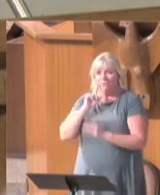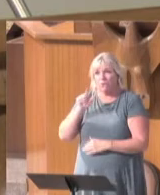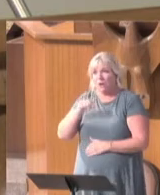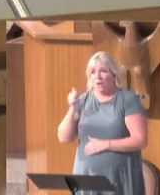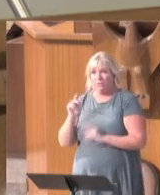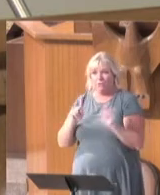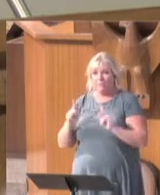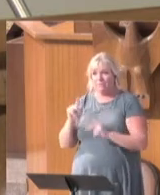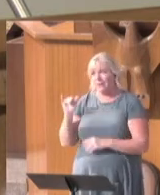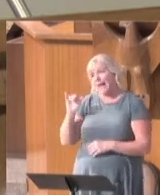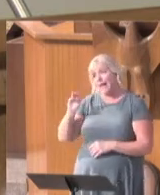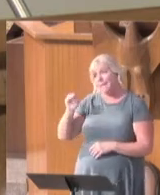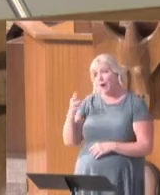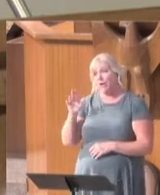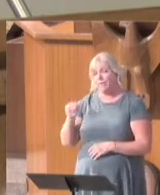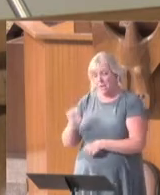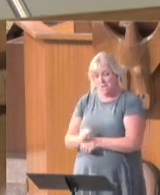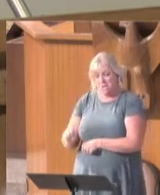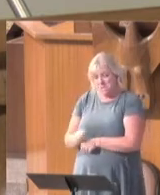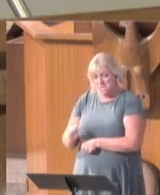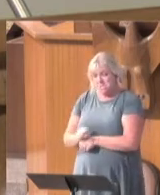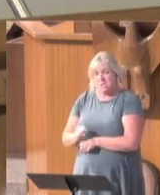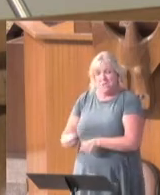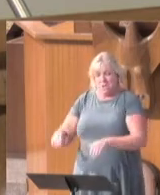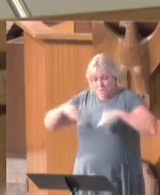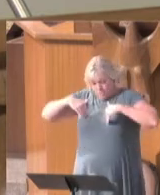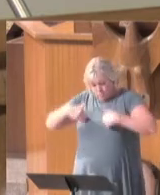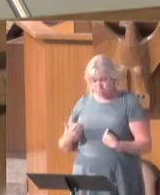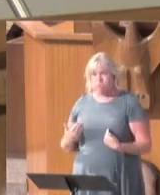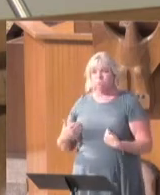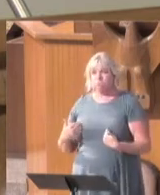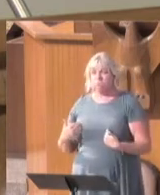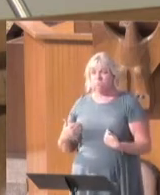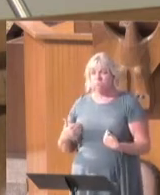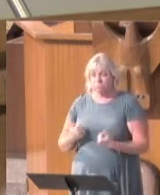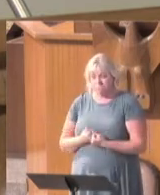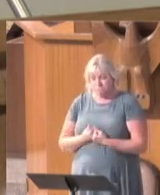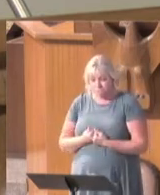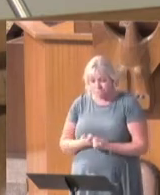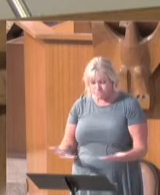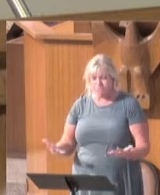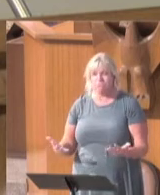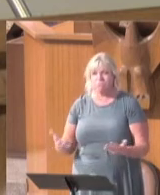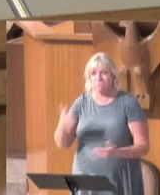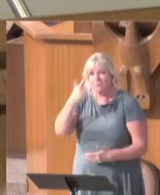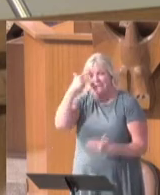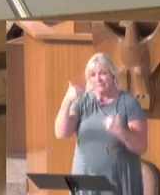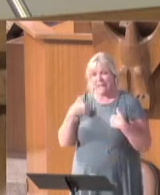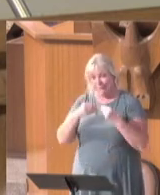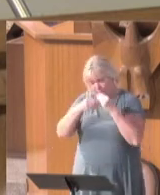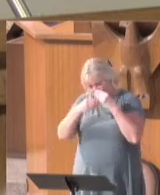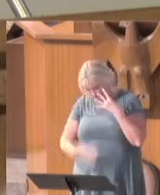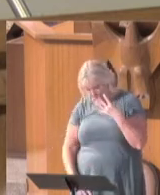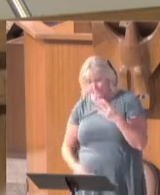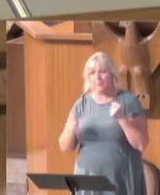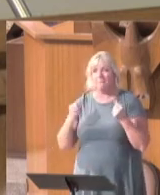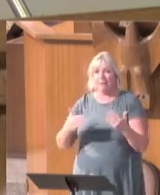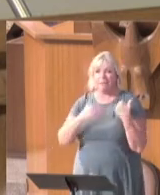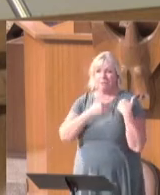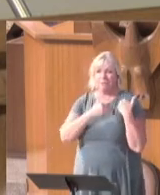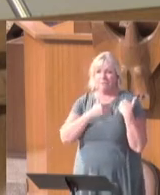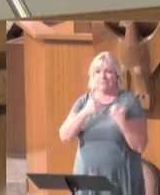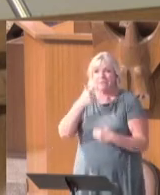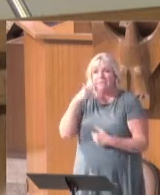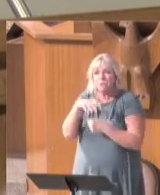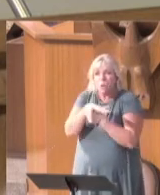Martha, are overworked, overtired, and deeply fatigued by the endless responsibilities of local